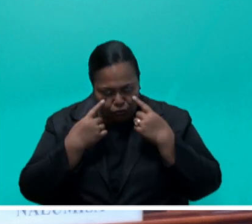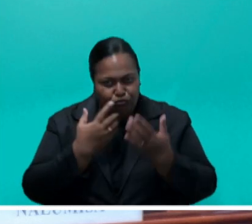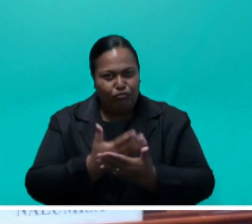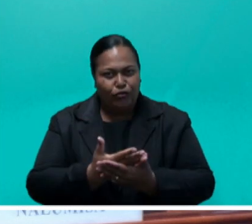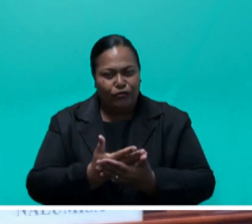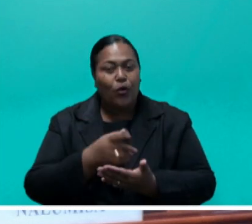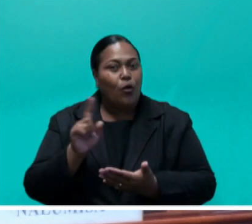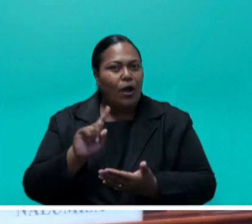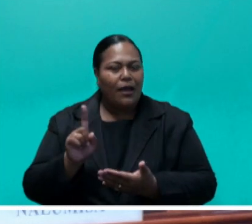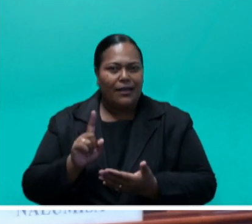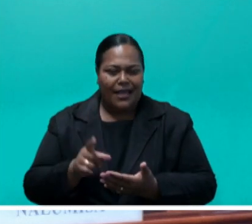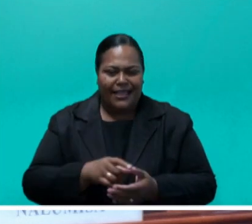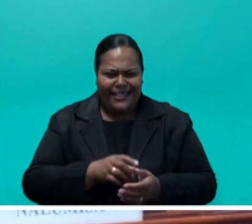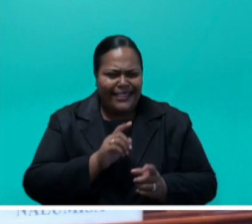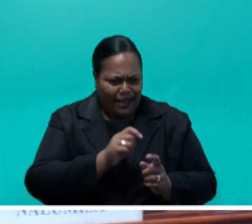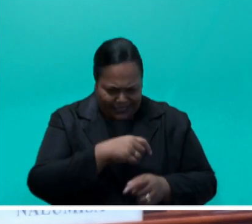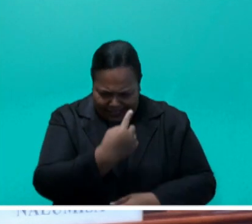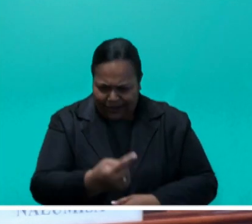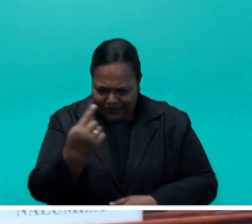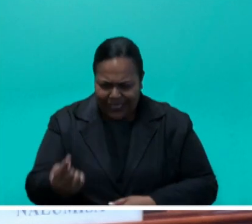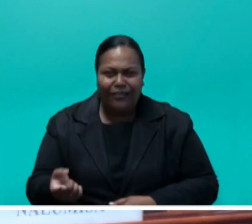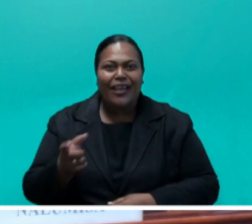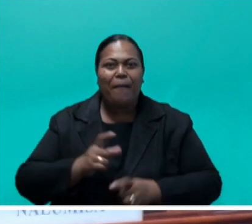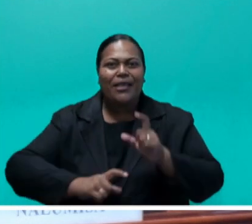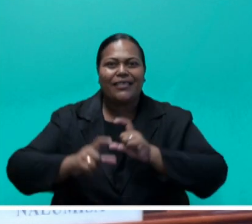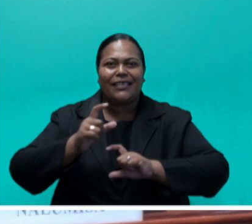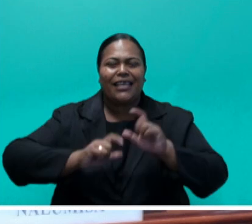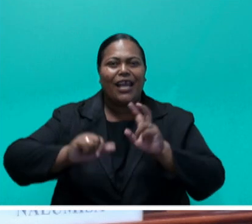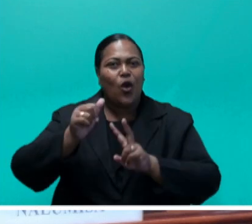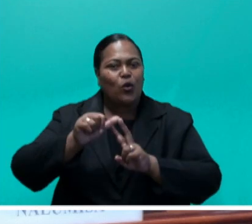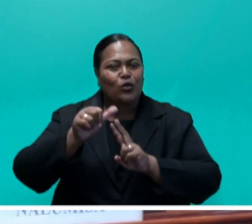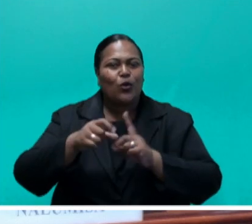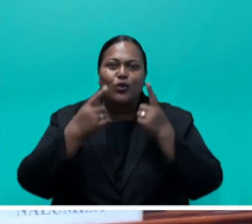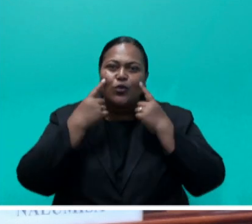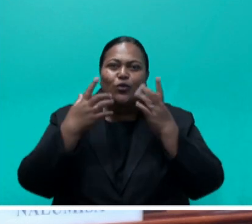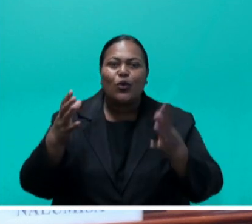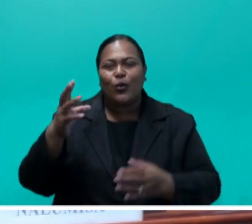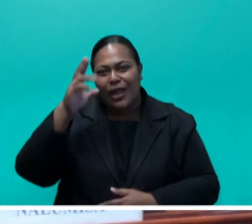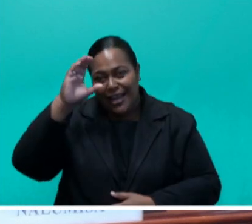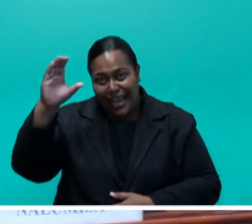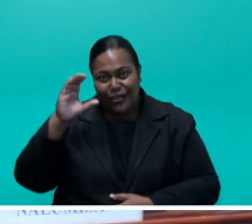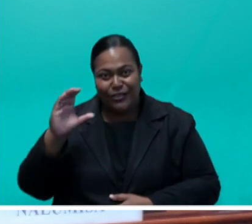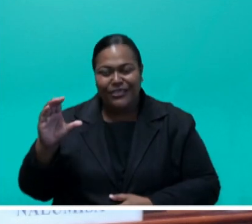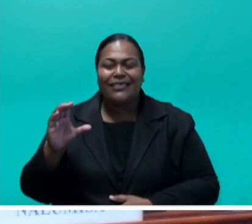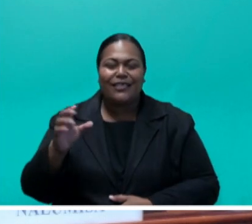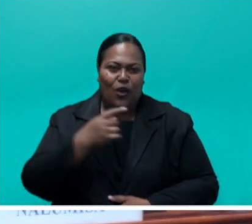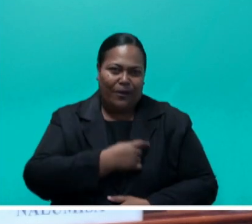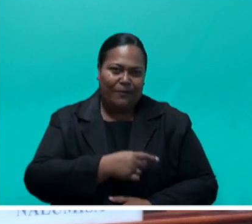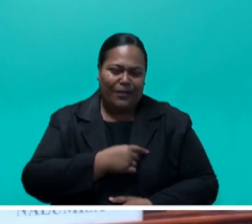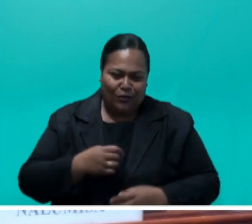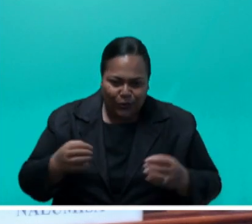their individual capabilities, but also a reflection of our nation's commitment to nurturing